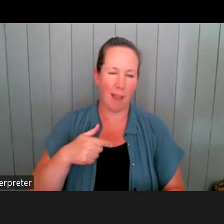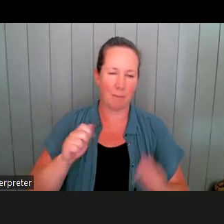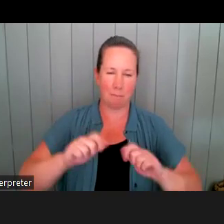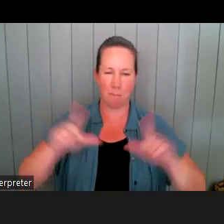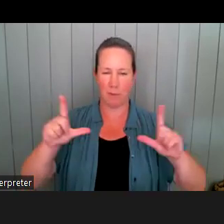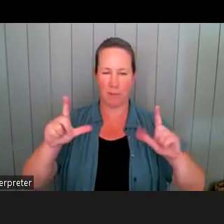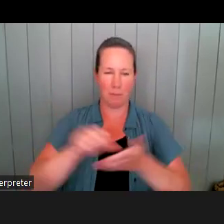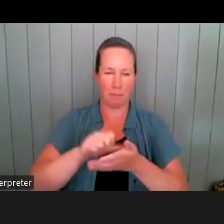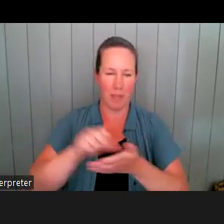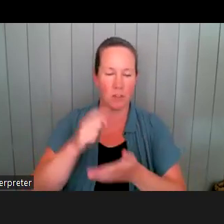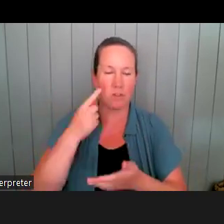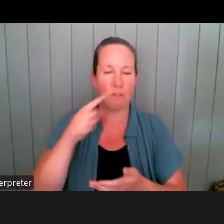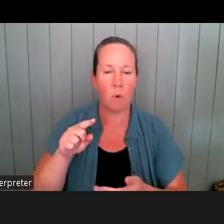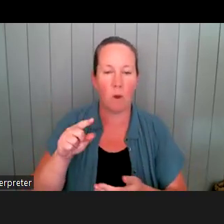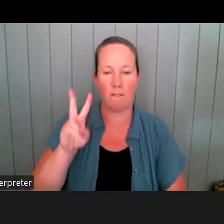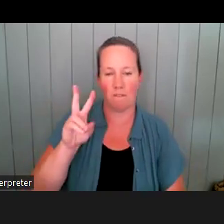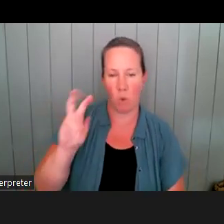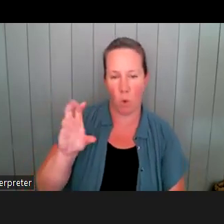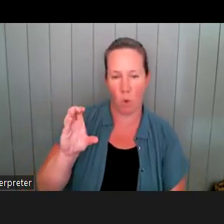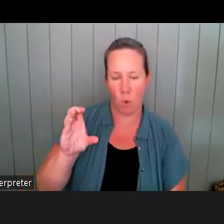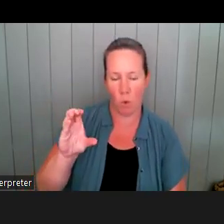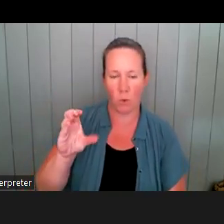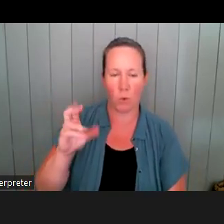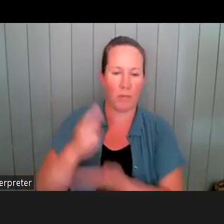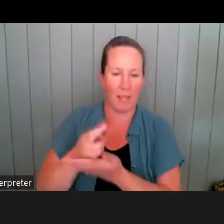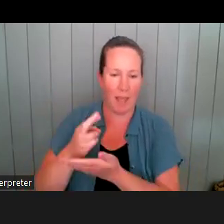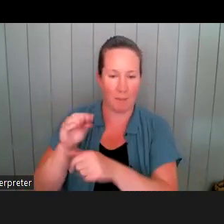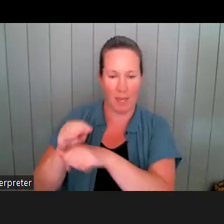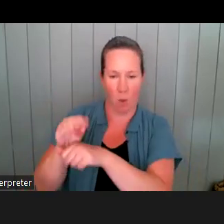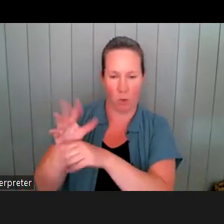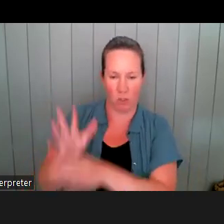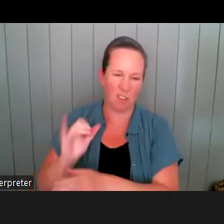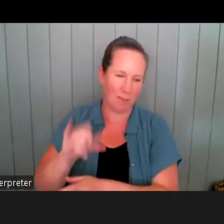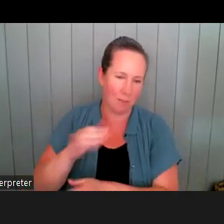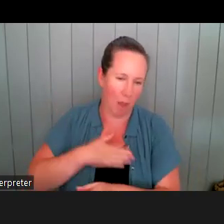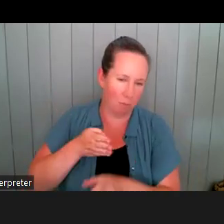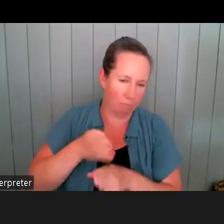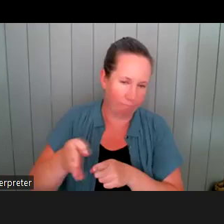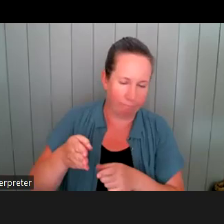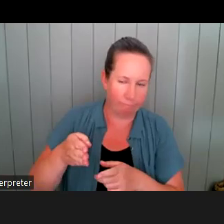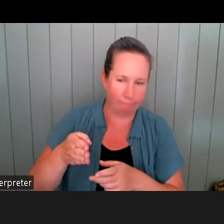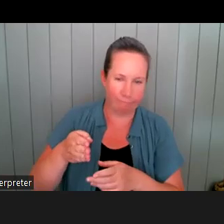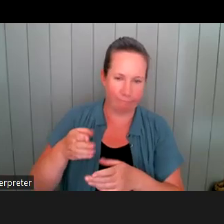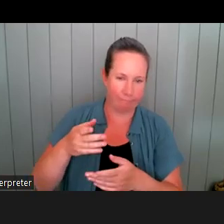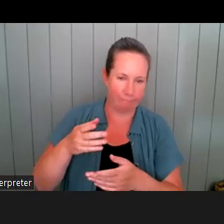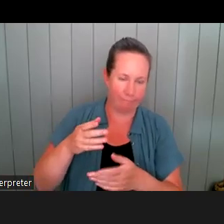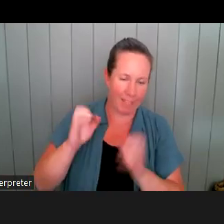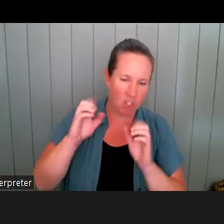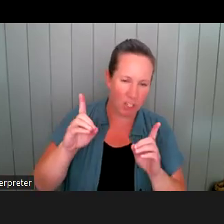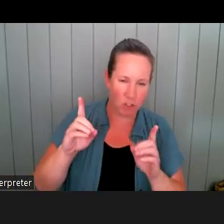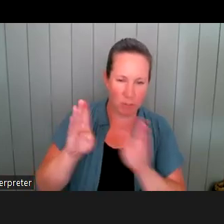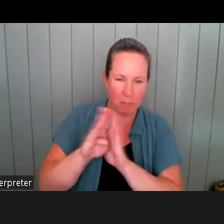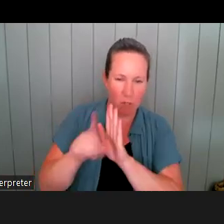studied. And what's nice about it is it first comes up with about